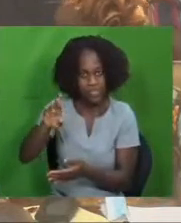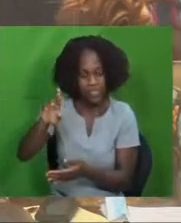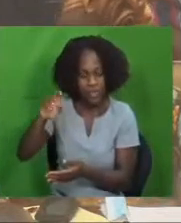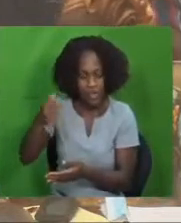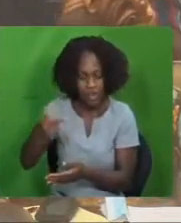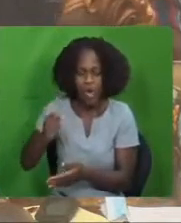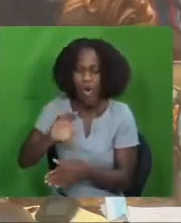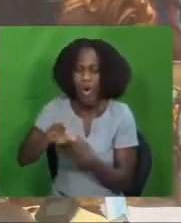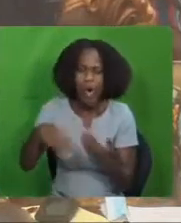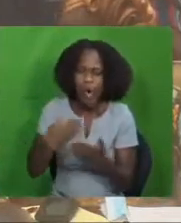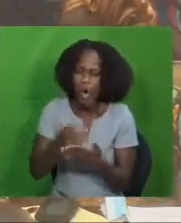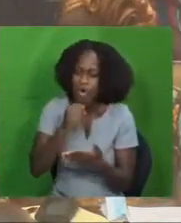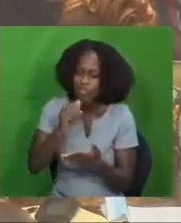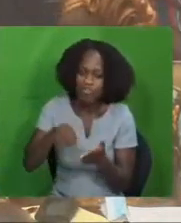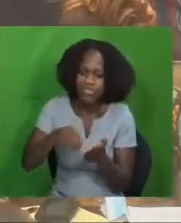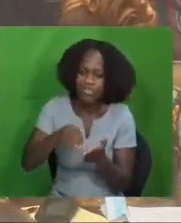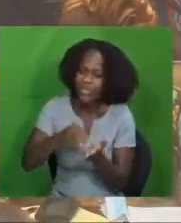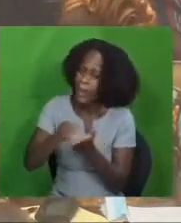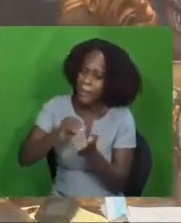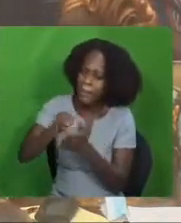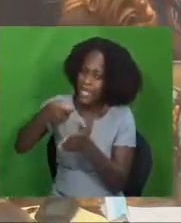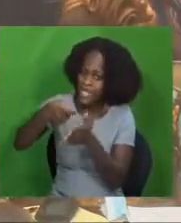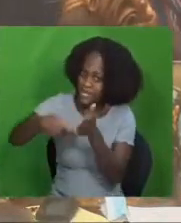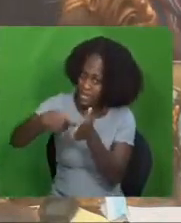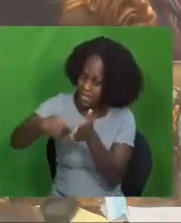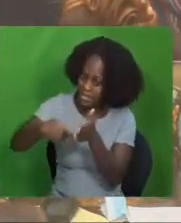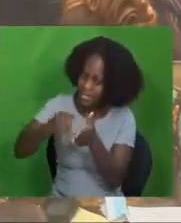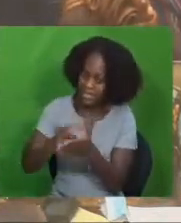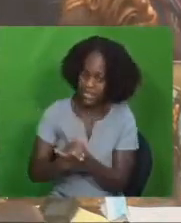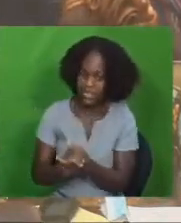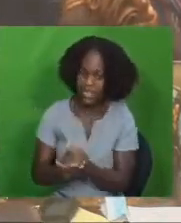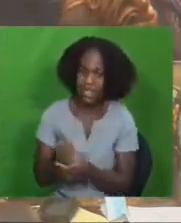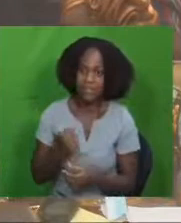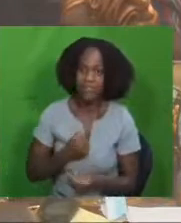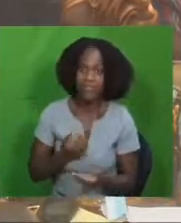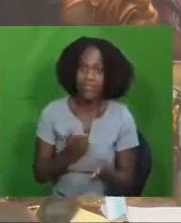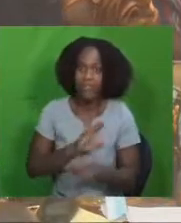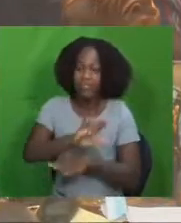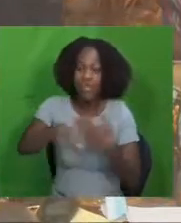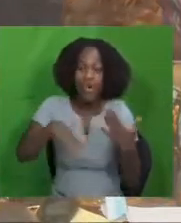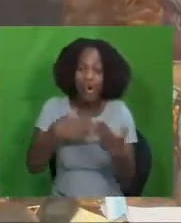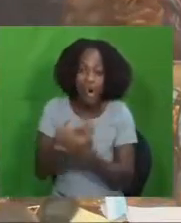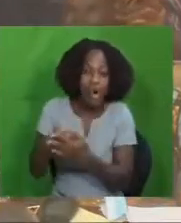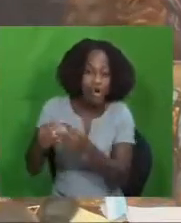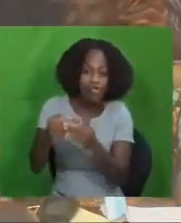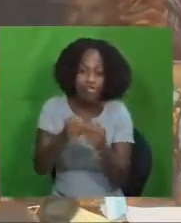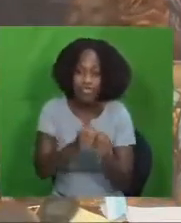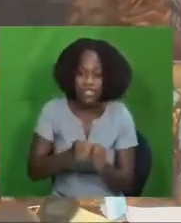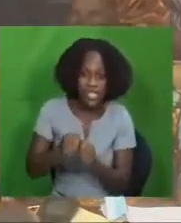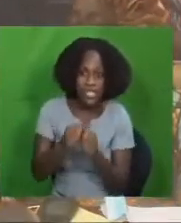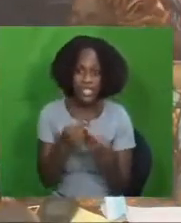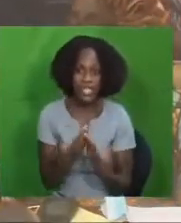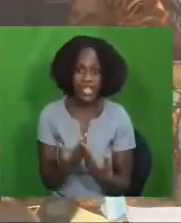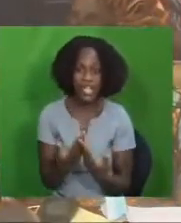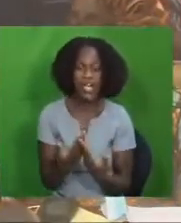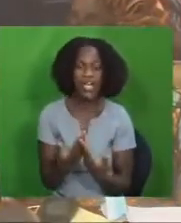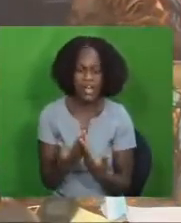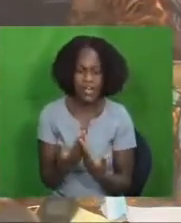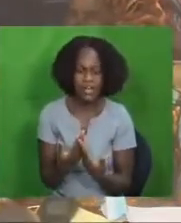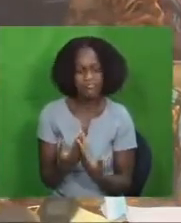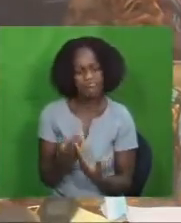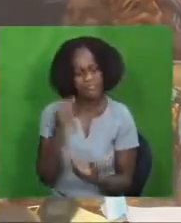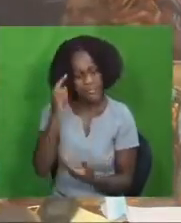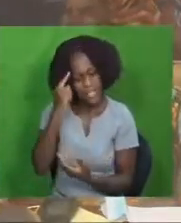has taken all these things into consideration. So, Mr. Speaker, I want all of us to join hands. This is a homegrown solution that we should all